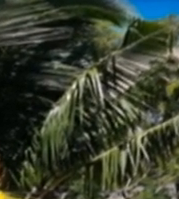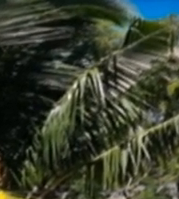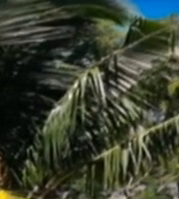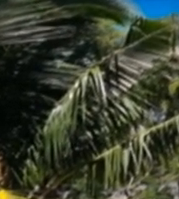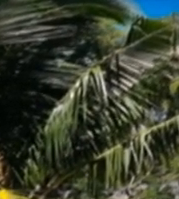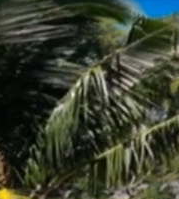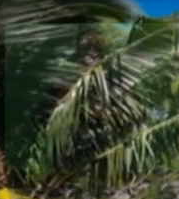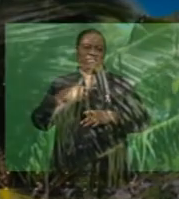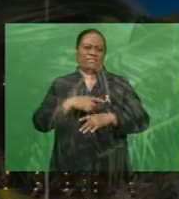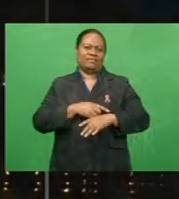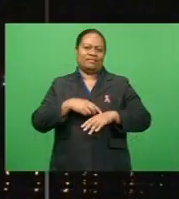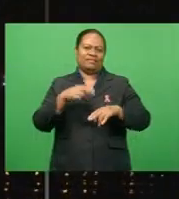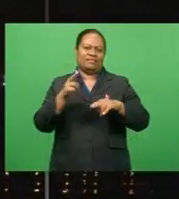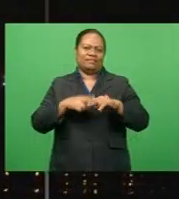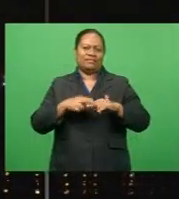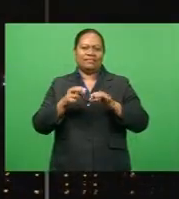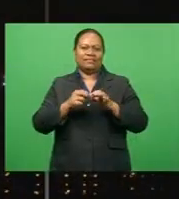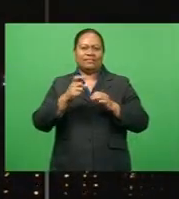to email